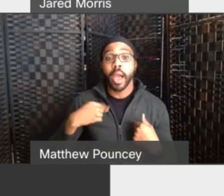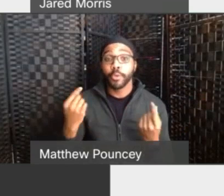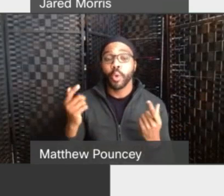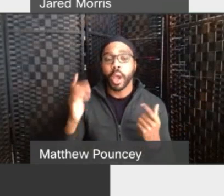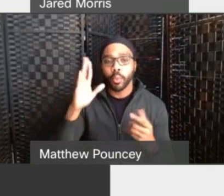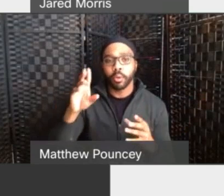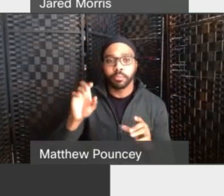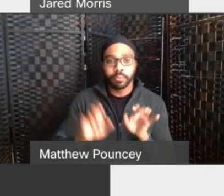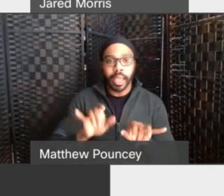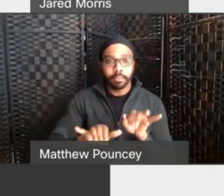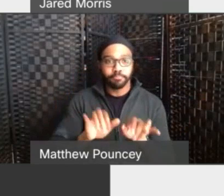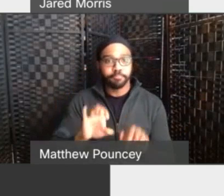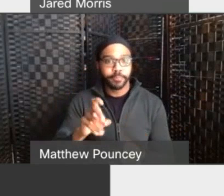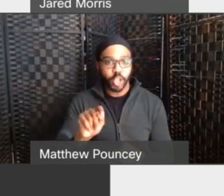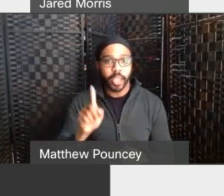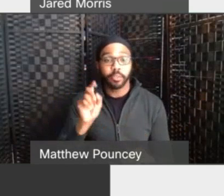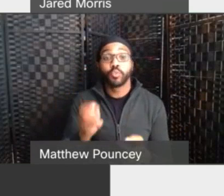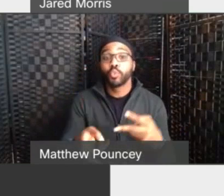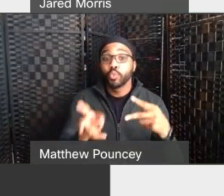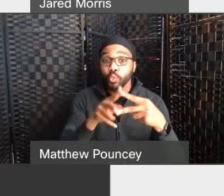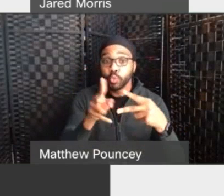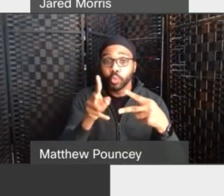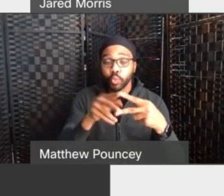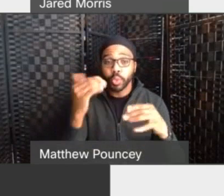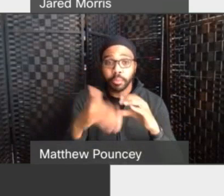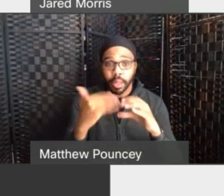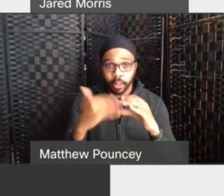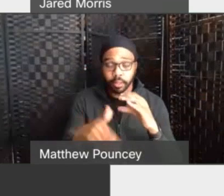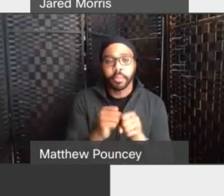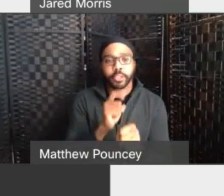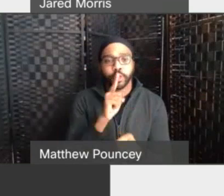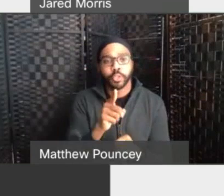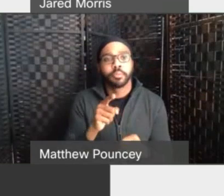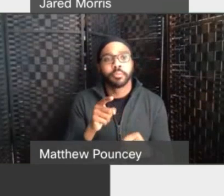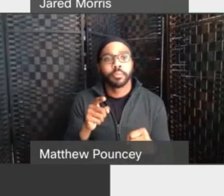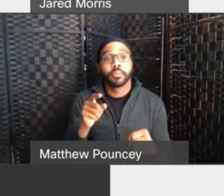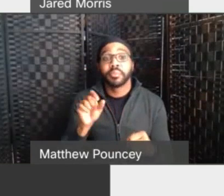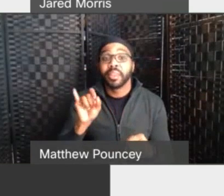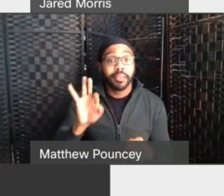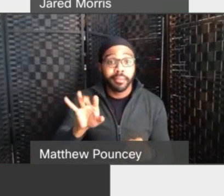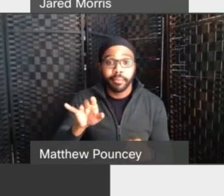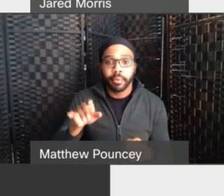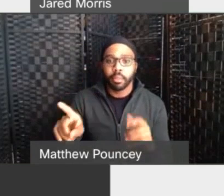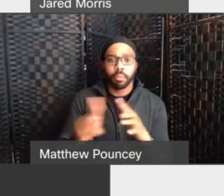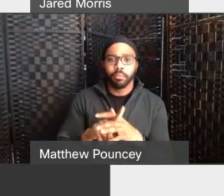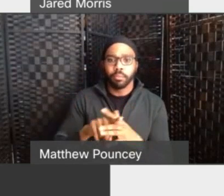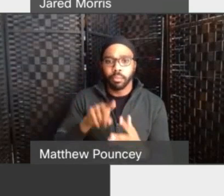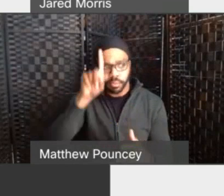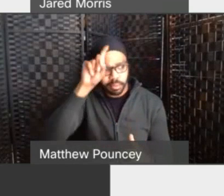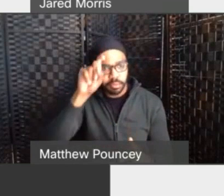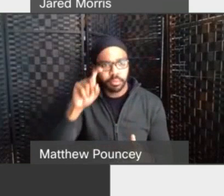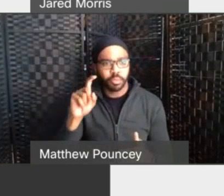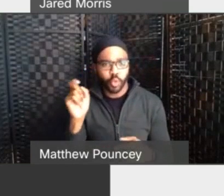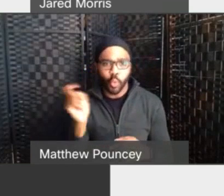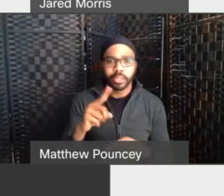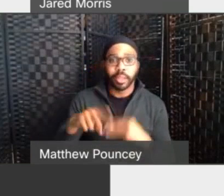the chat 2 email addresses so that if there are questions and the delays that